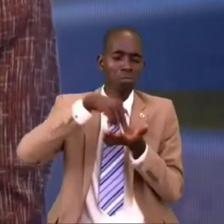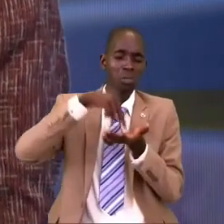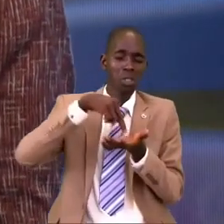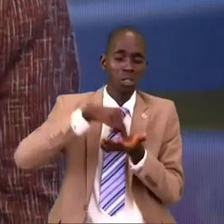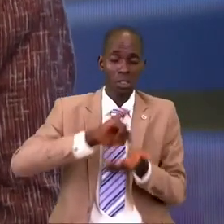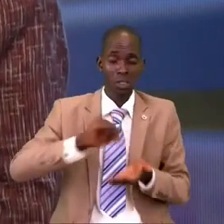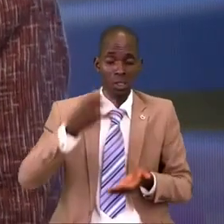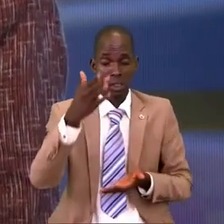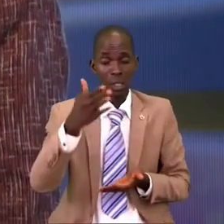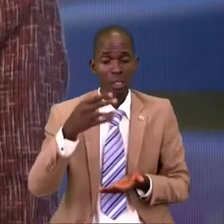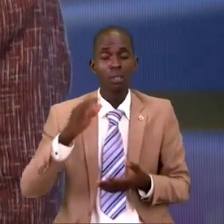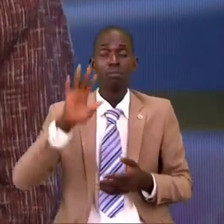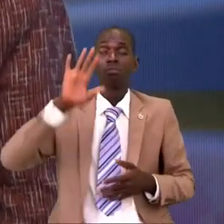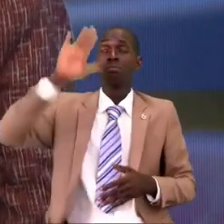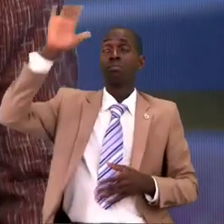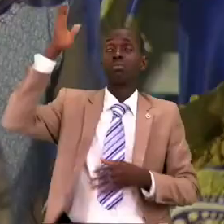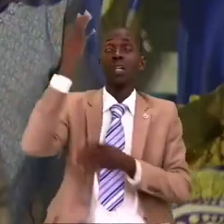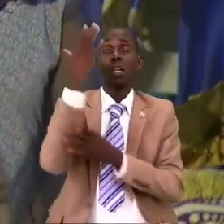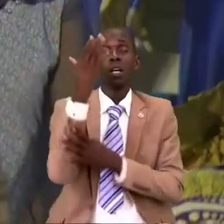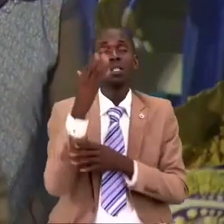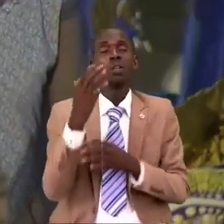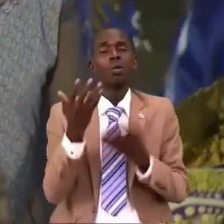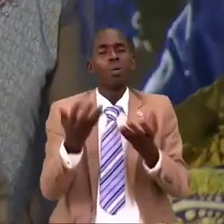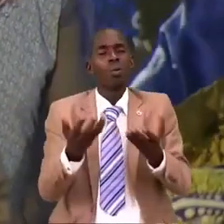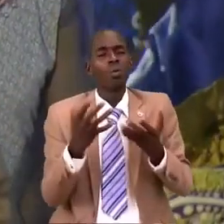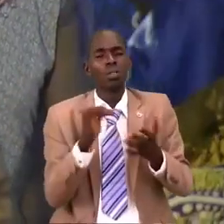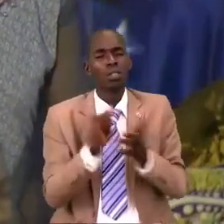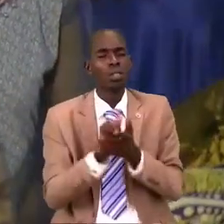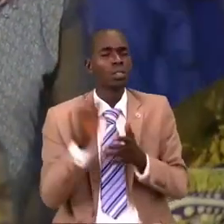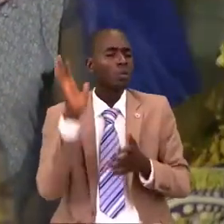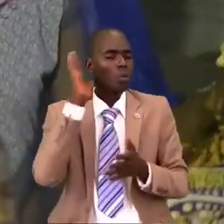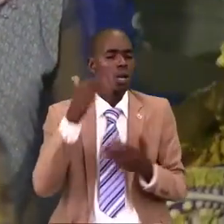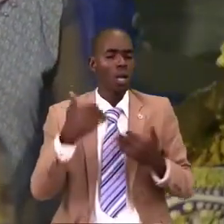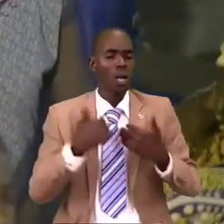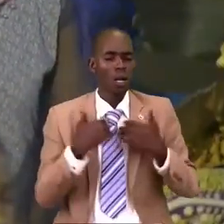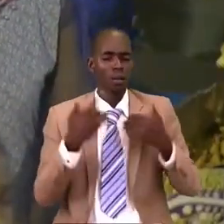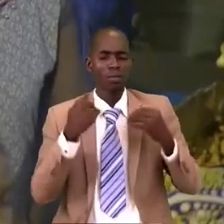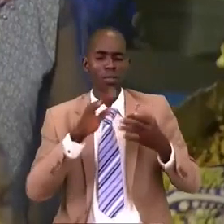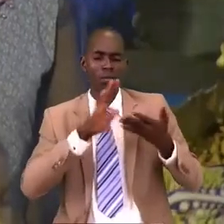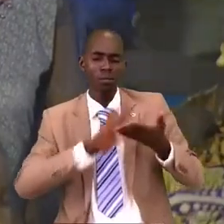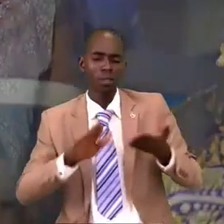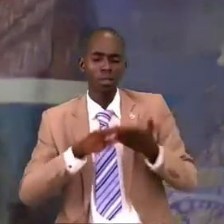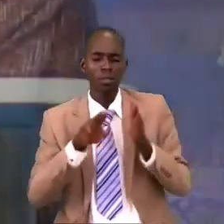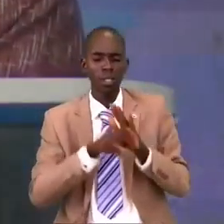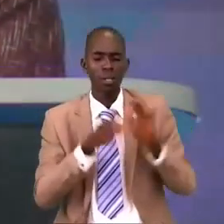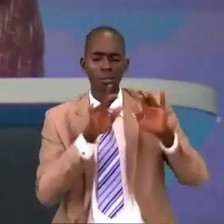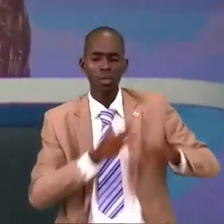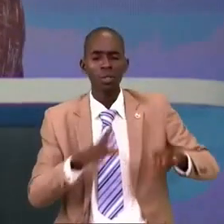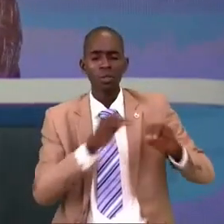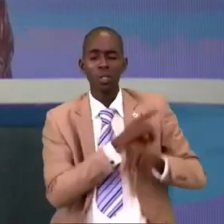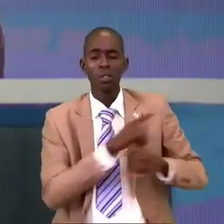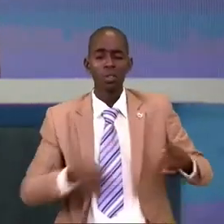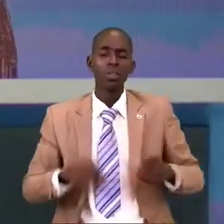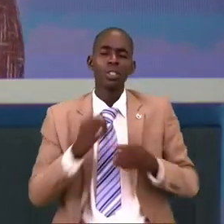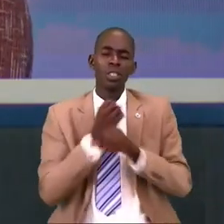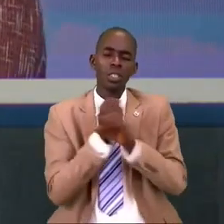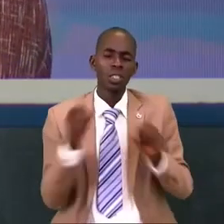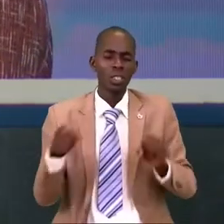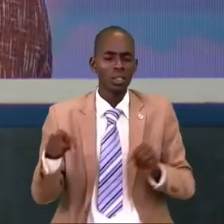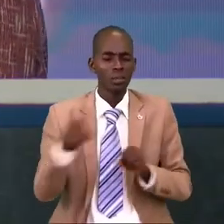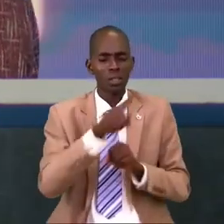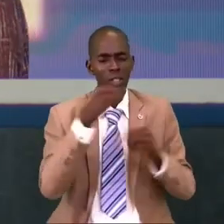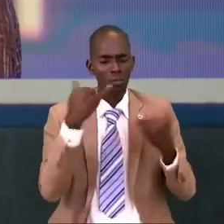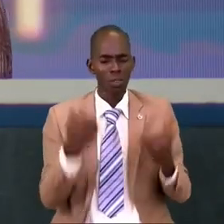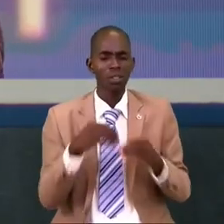Save them in Jesus' name. Amen. Forgive all their sins. Take and